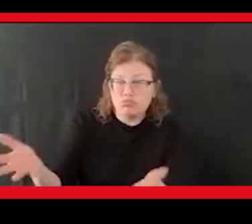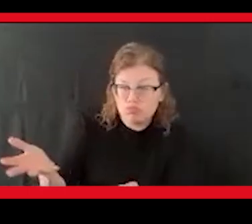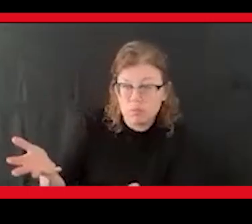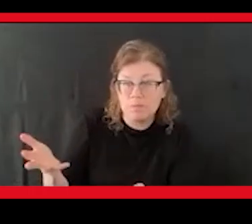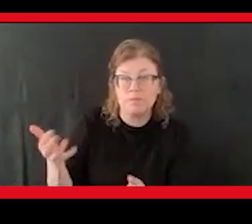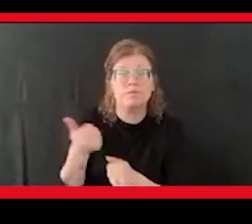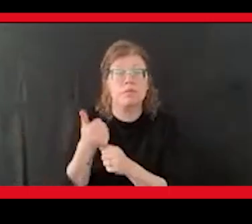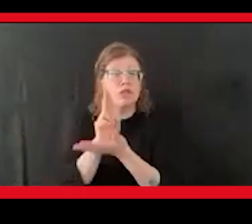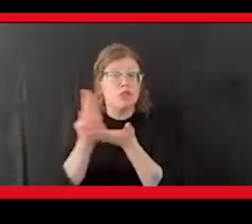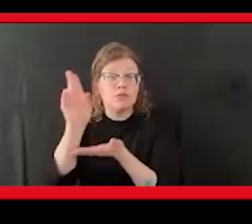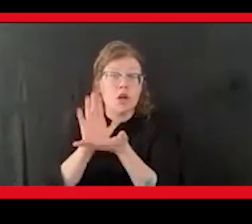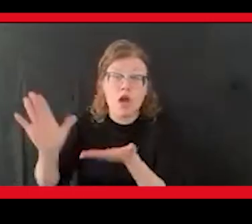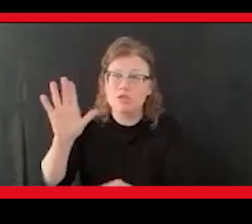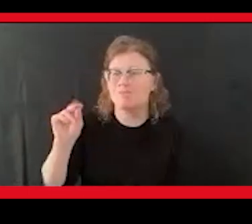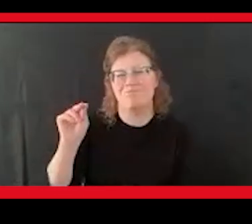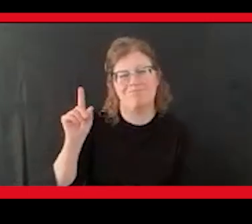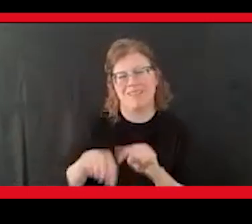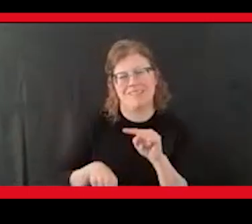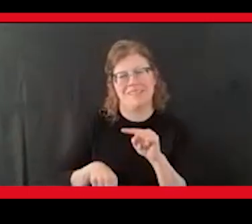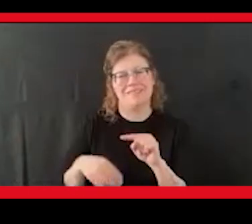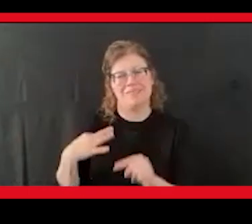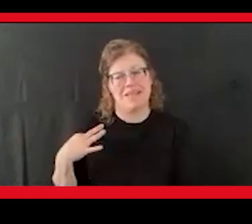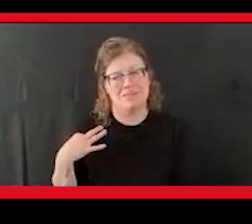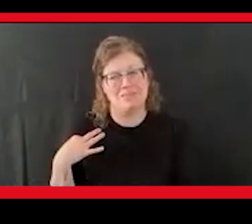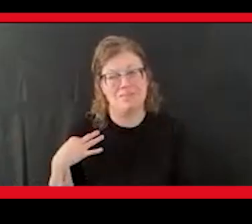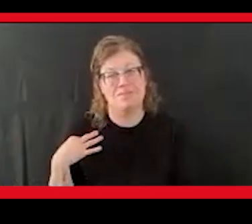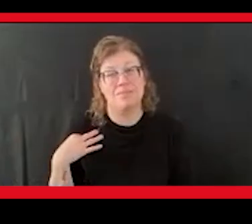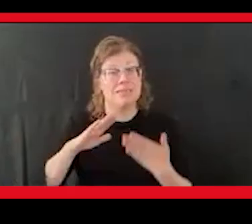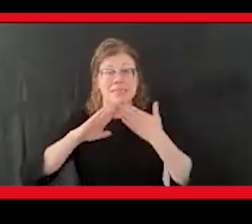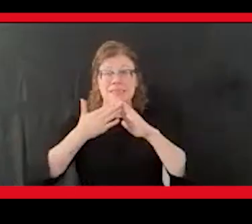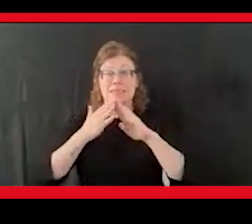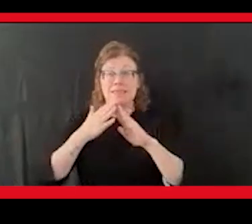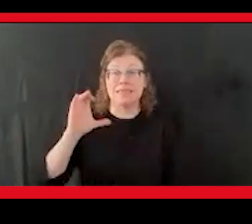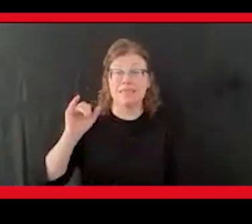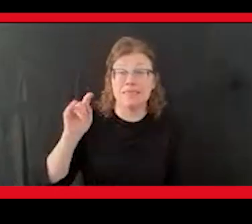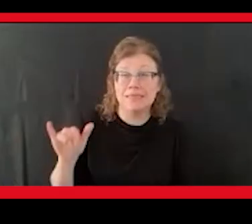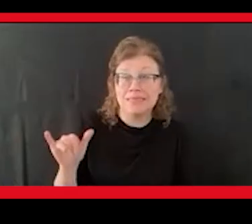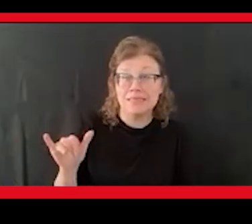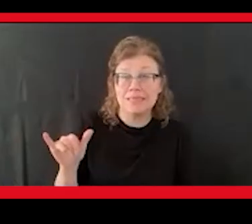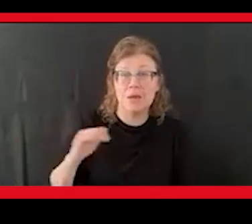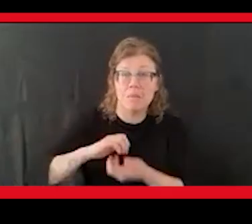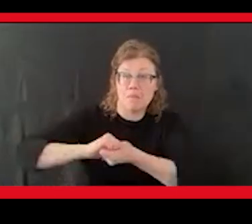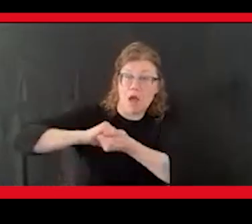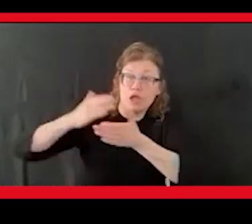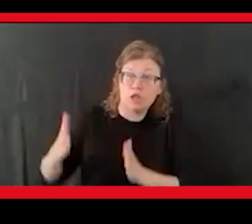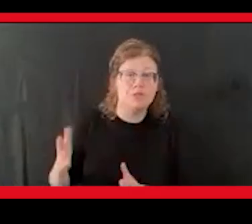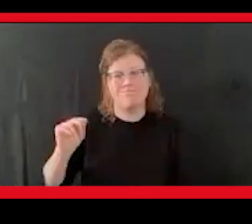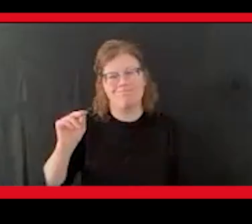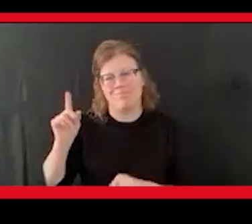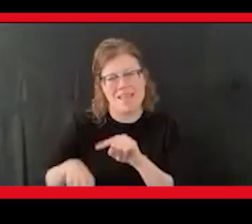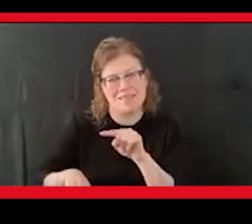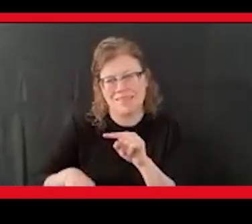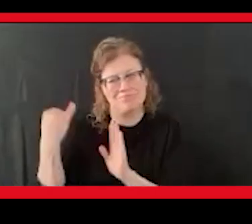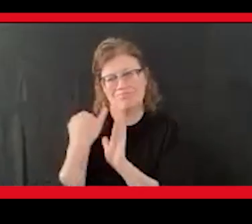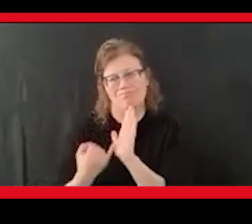from registered nonprofit arts organizations for projects that are created in meaningful partnership with artists,